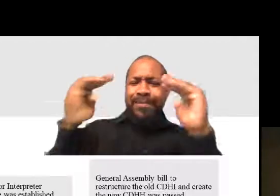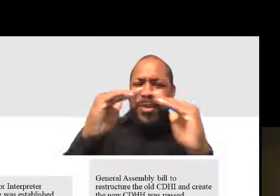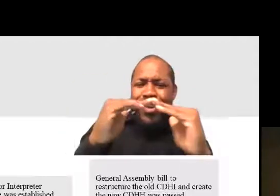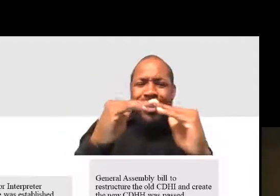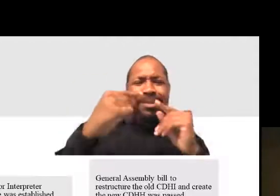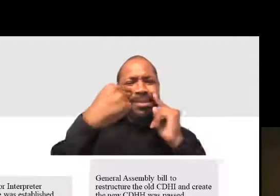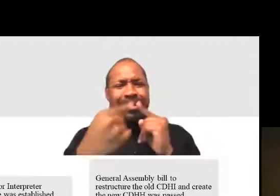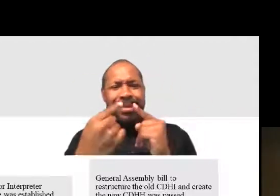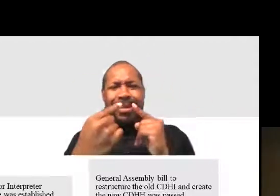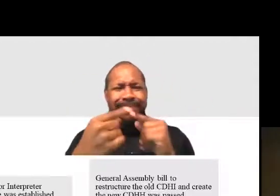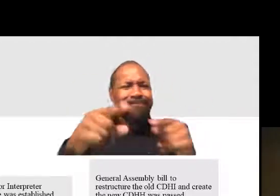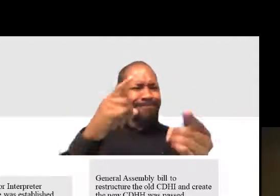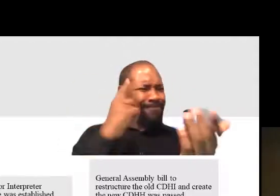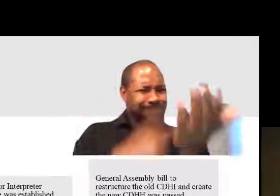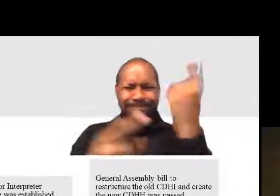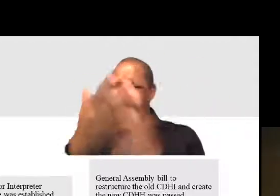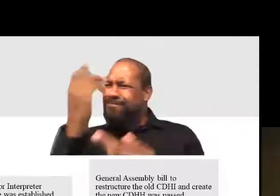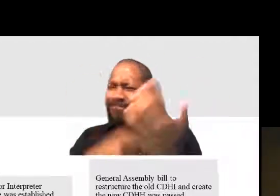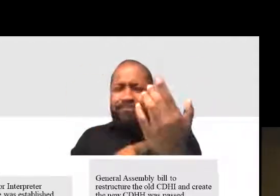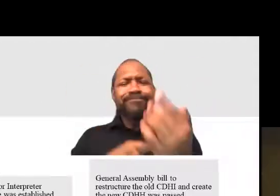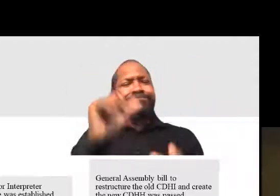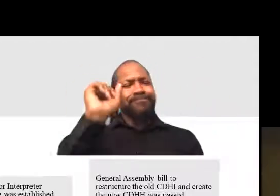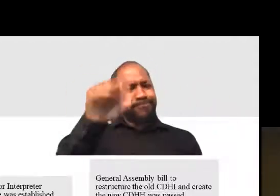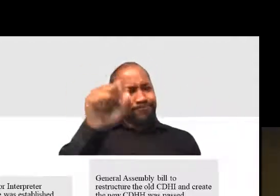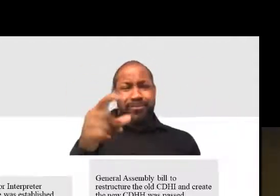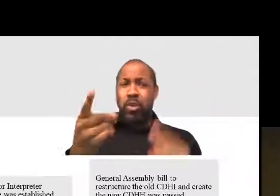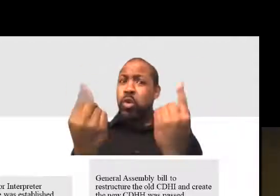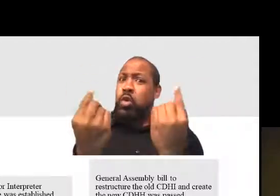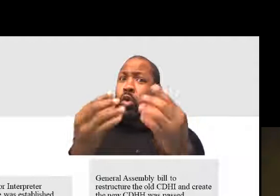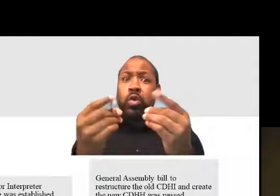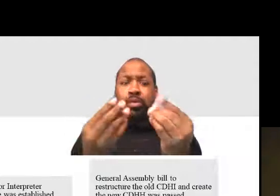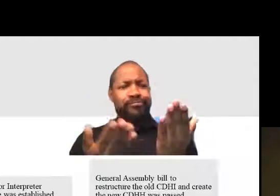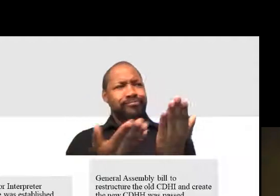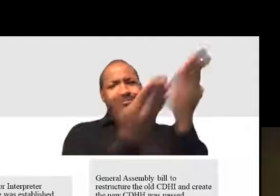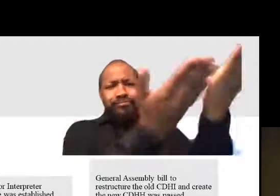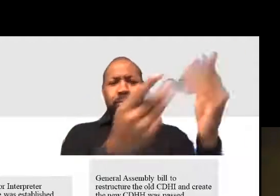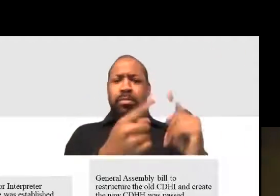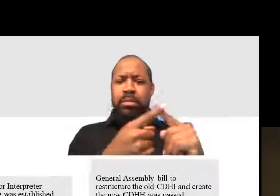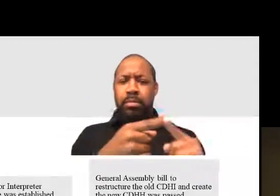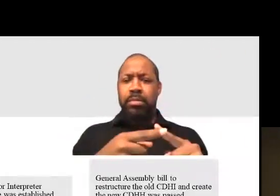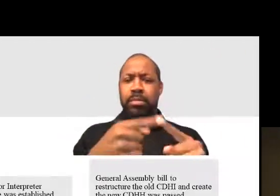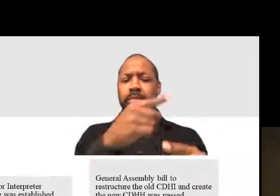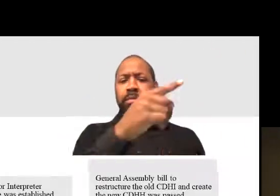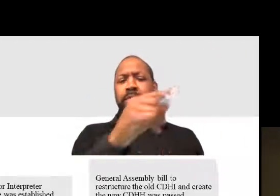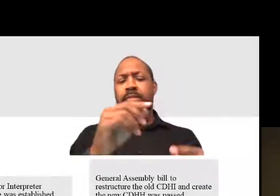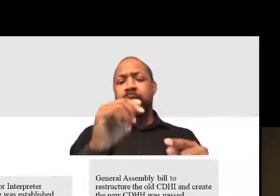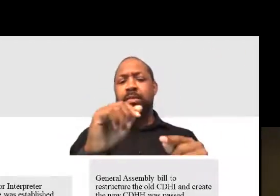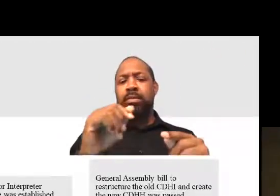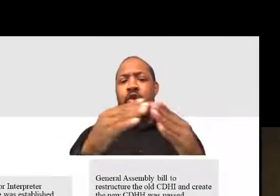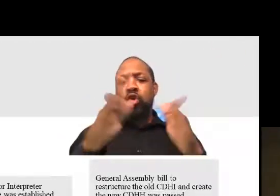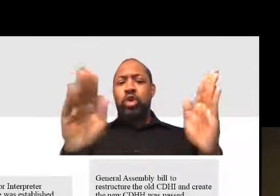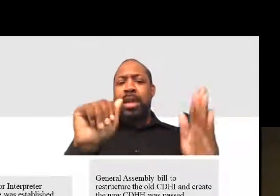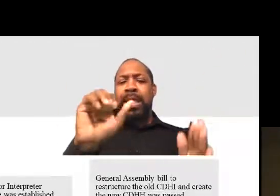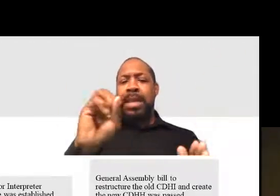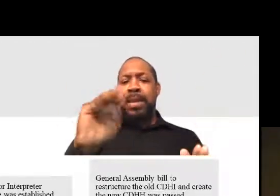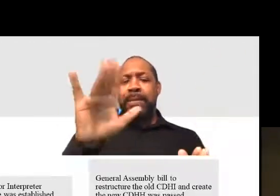hearing, because what they were finding out is that people were struggling and people were feeling like they weren't getting the services they